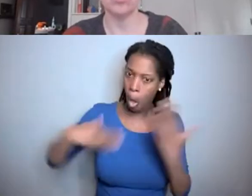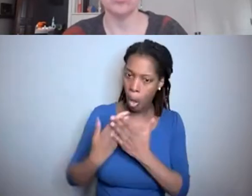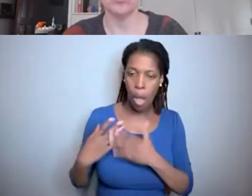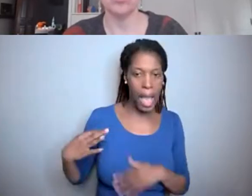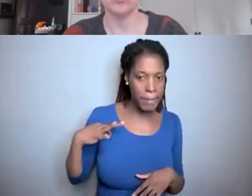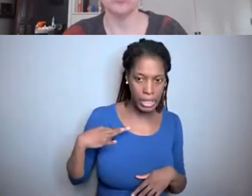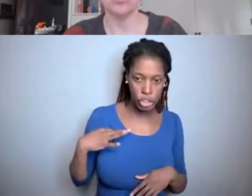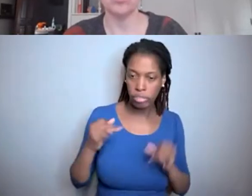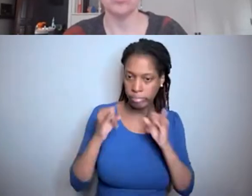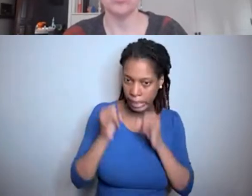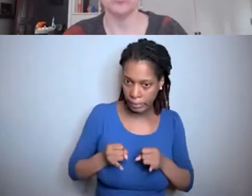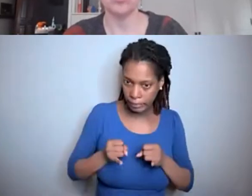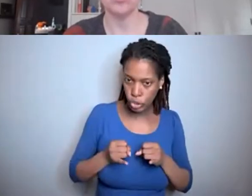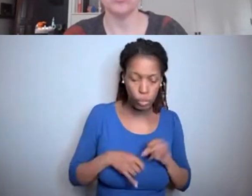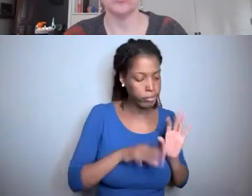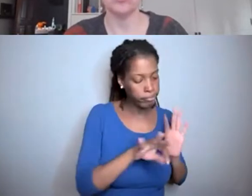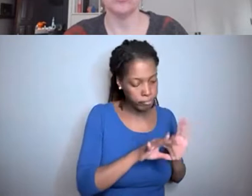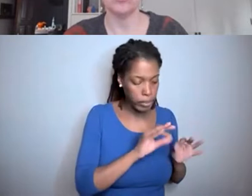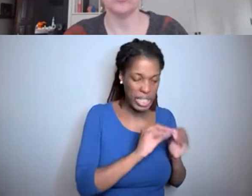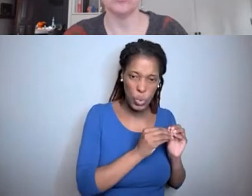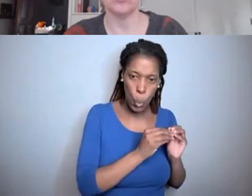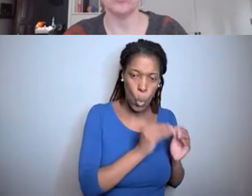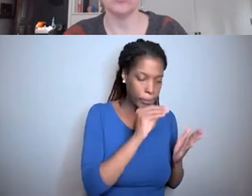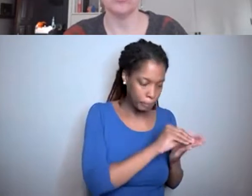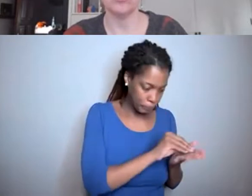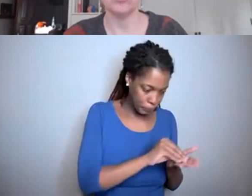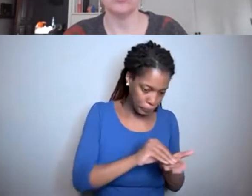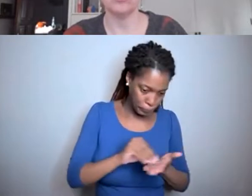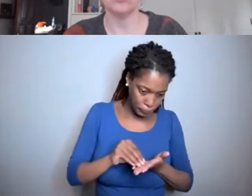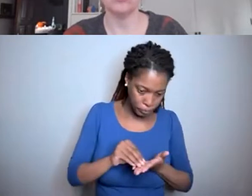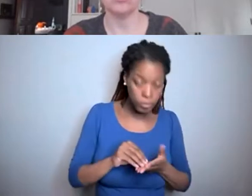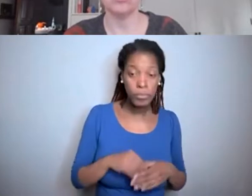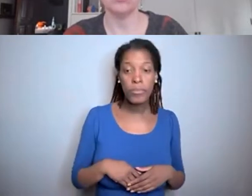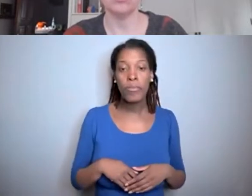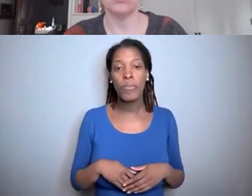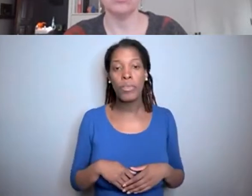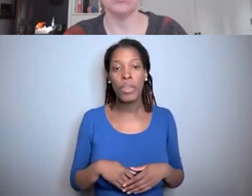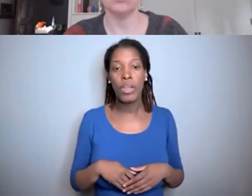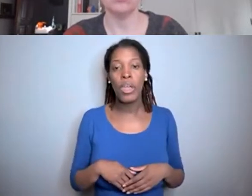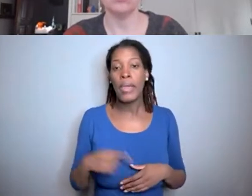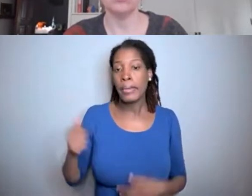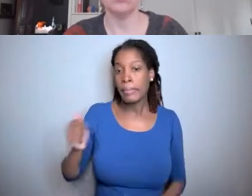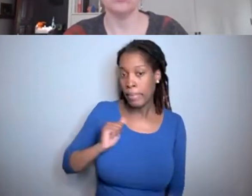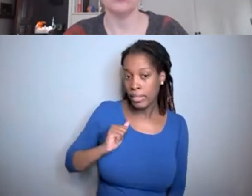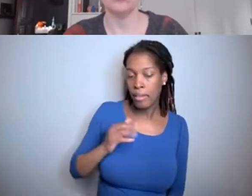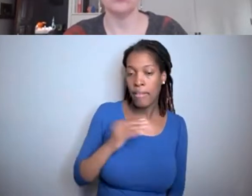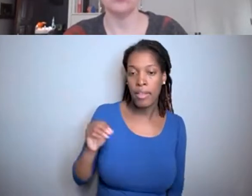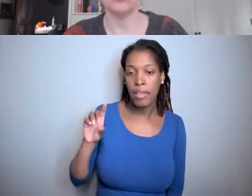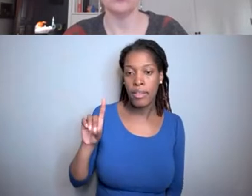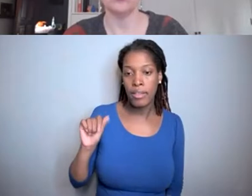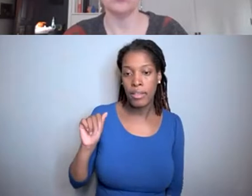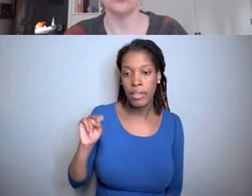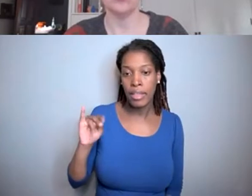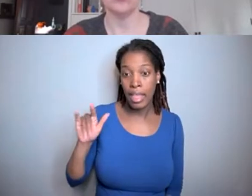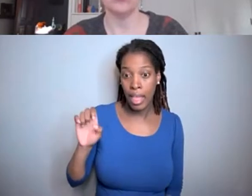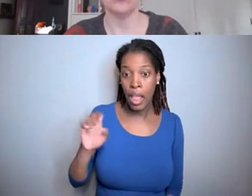designate scores uh i will along with danielle take a look at those um scores